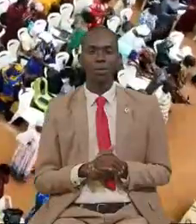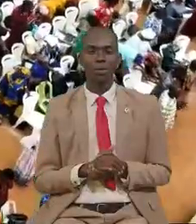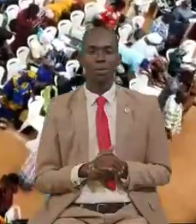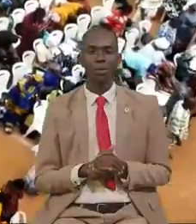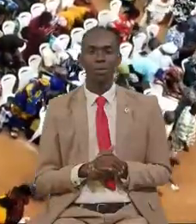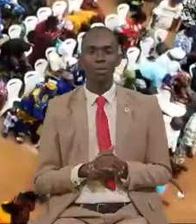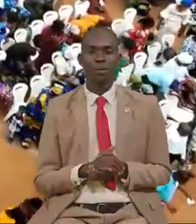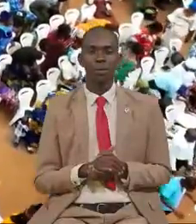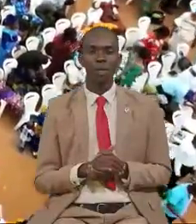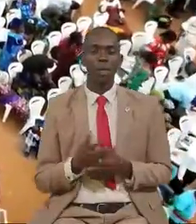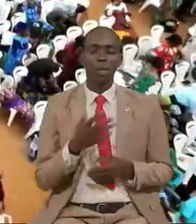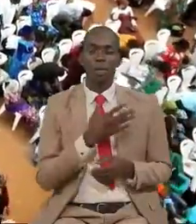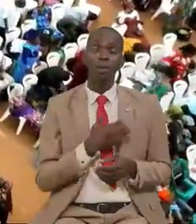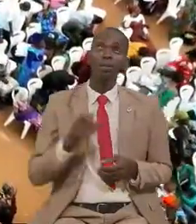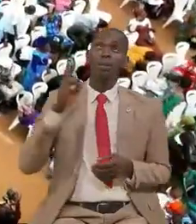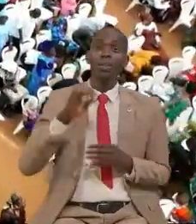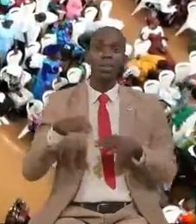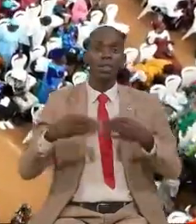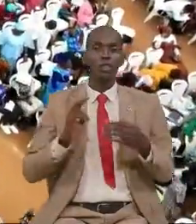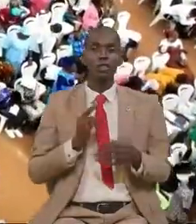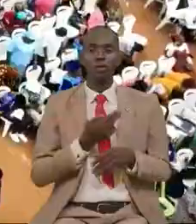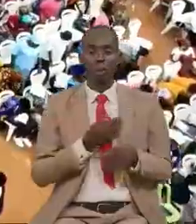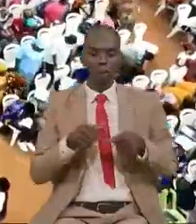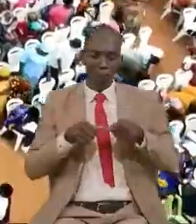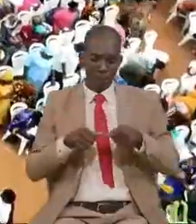And he gives us permanent authorization.